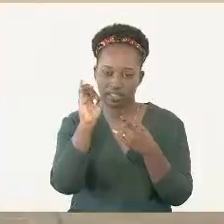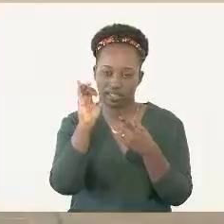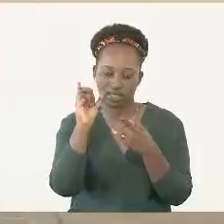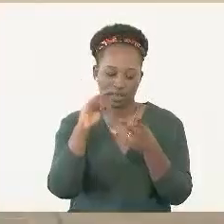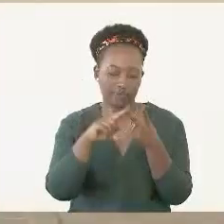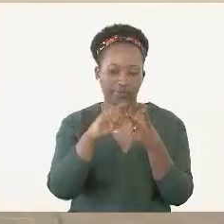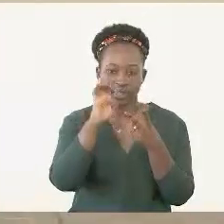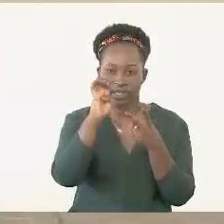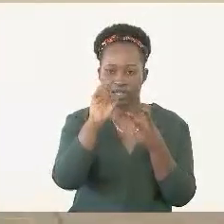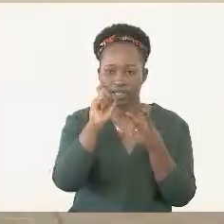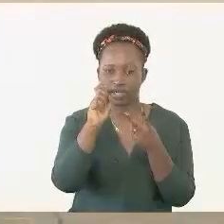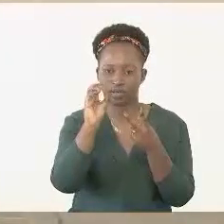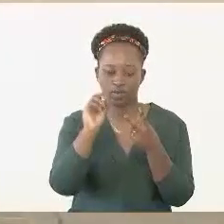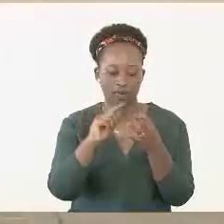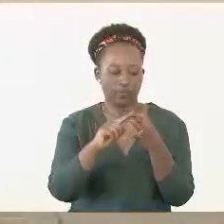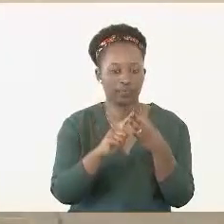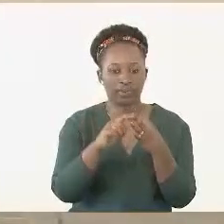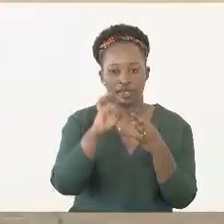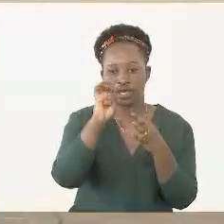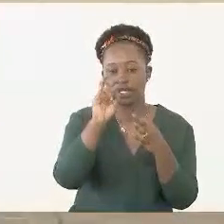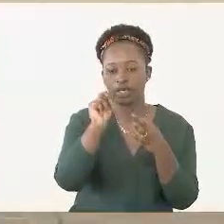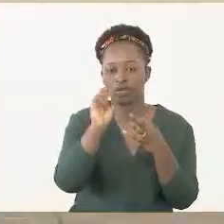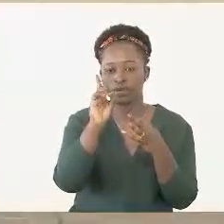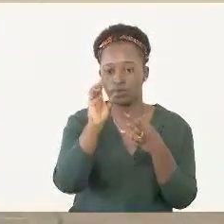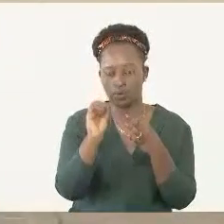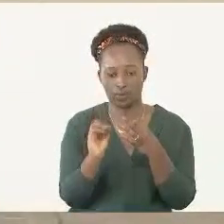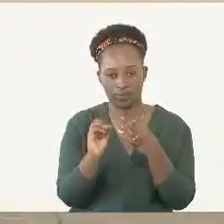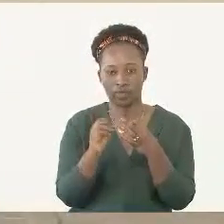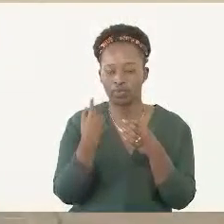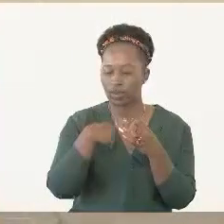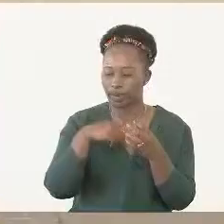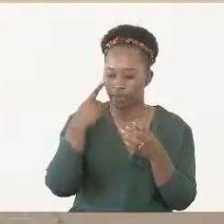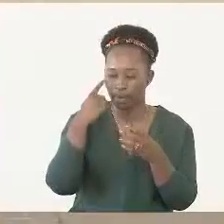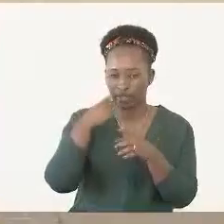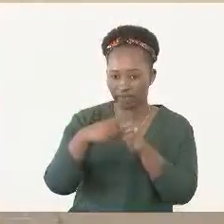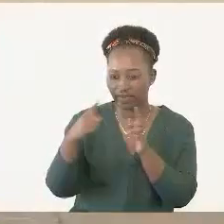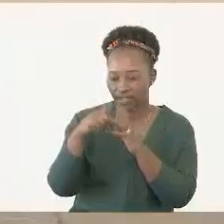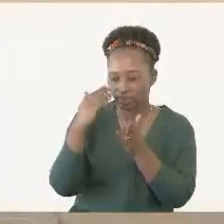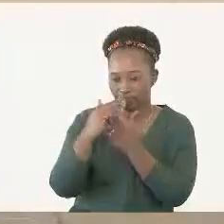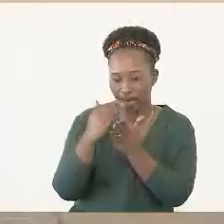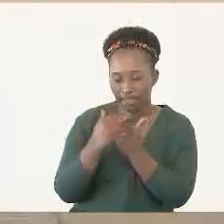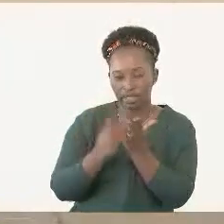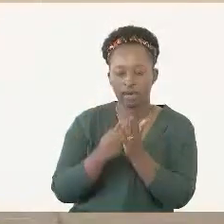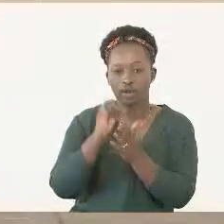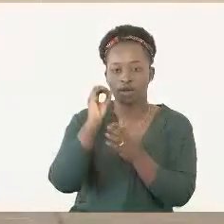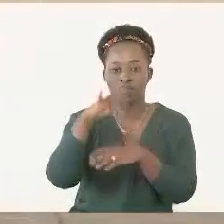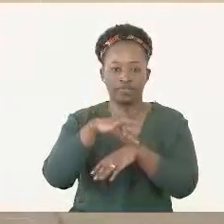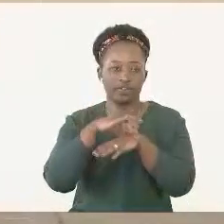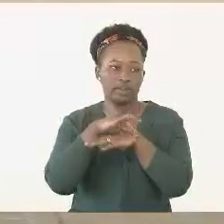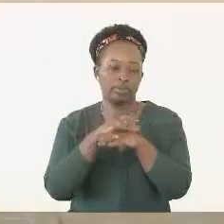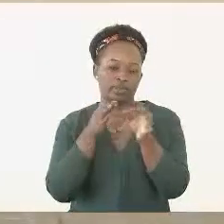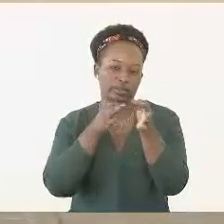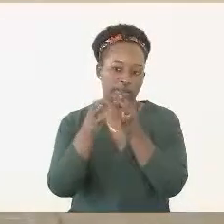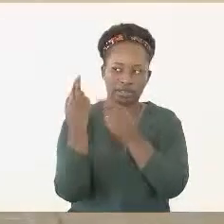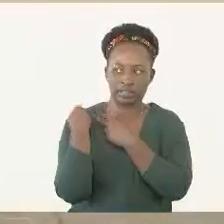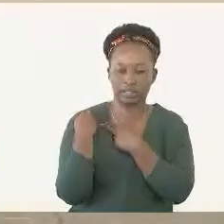the skeleton, like protecting internal delicate organs of the body, movement, determining the shape of the body,